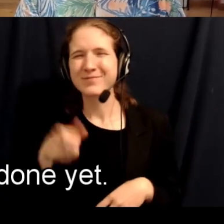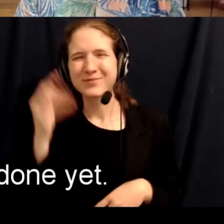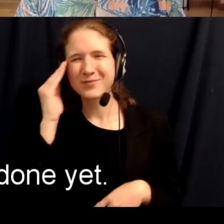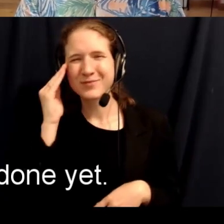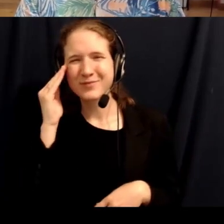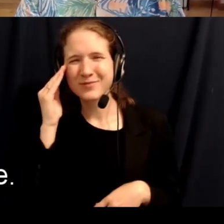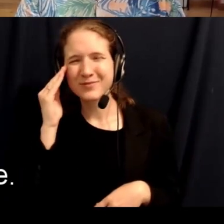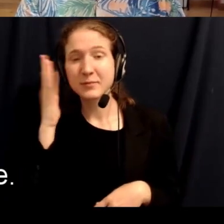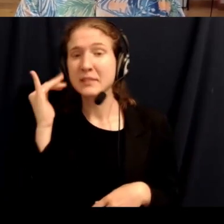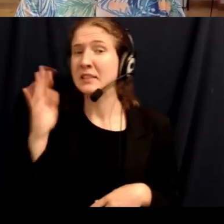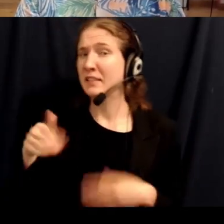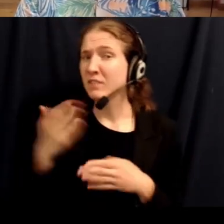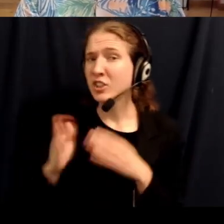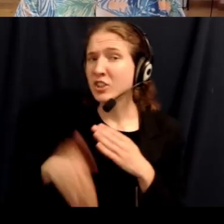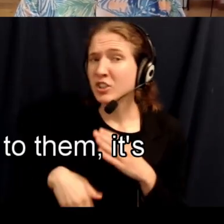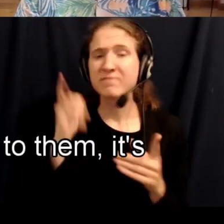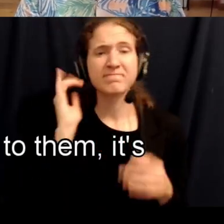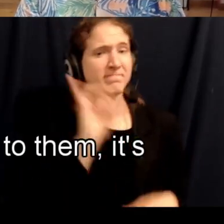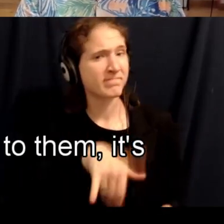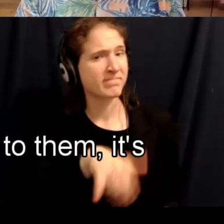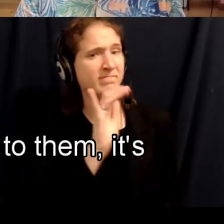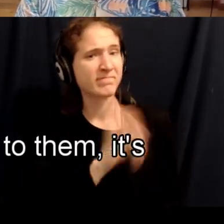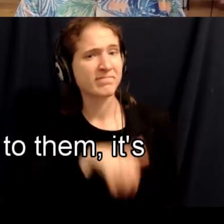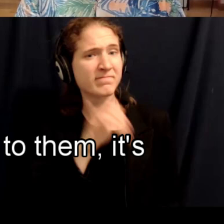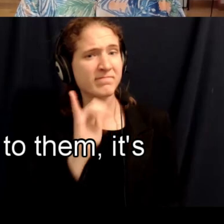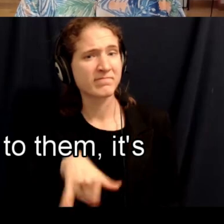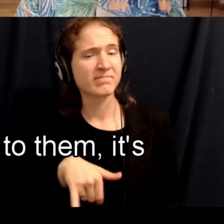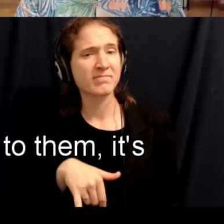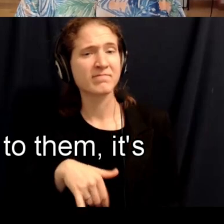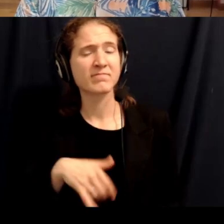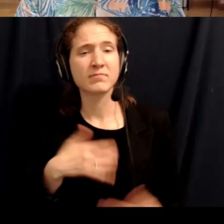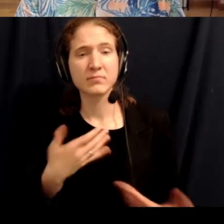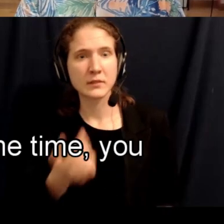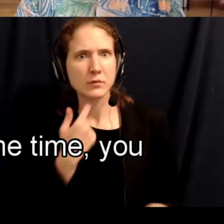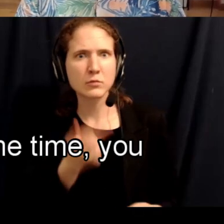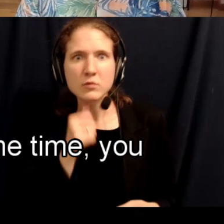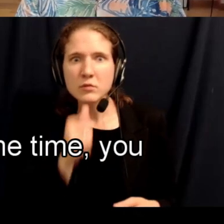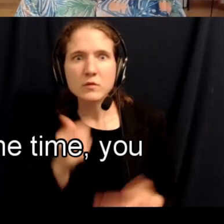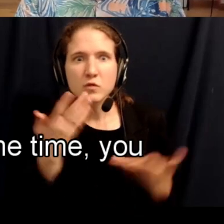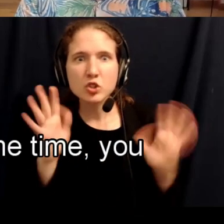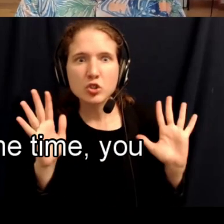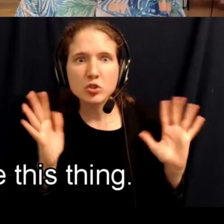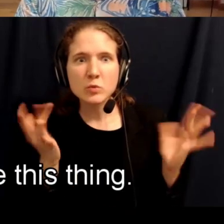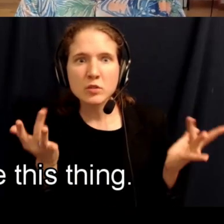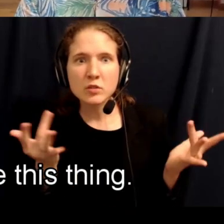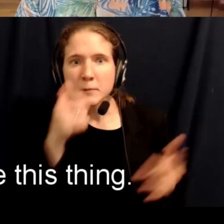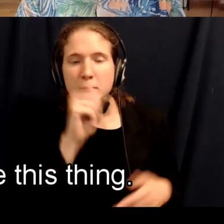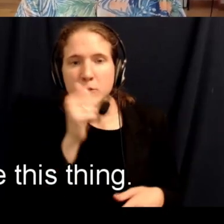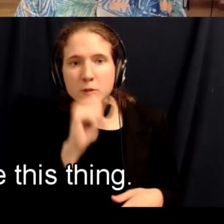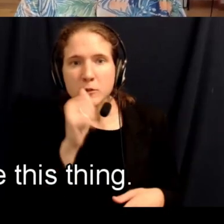it's not done yet. It's not Right. complete. And that exactly. Because and I have to say to them, it's not done. You got to Yeah. give me some time, you